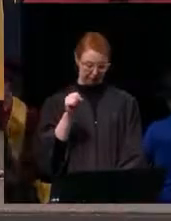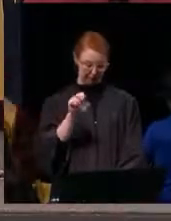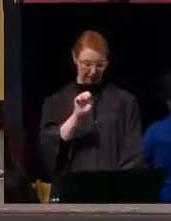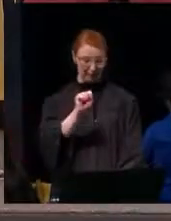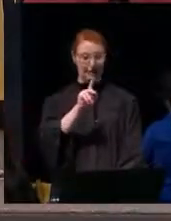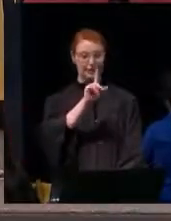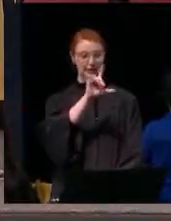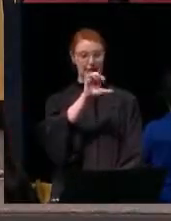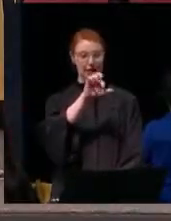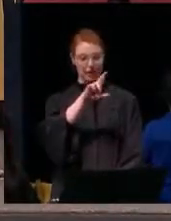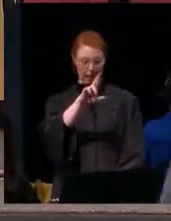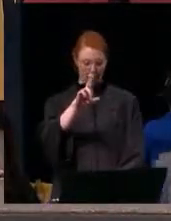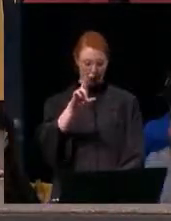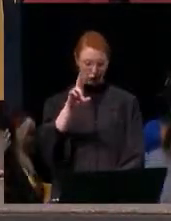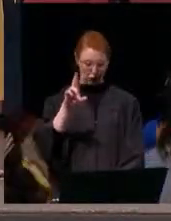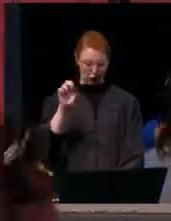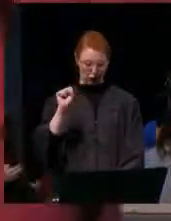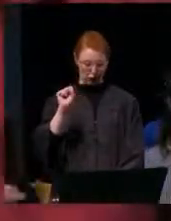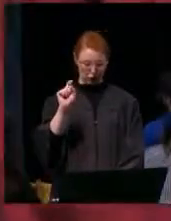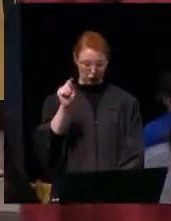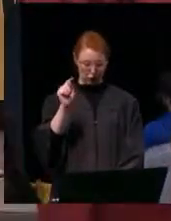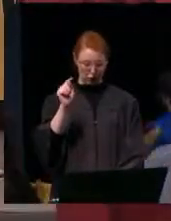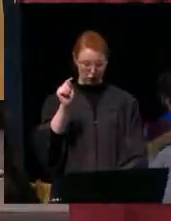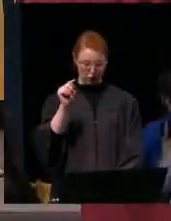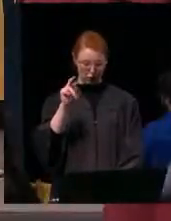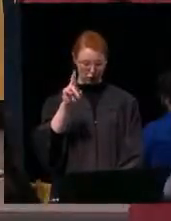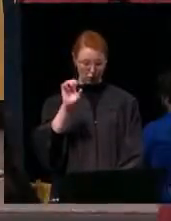Skylar Stroh.